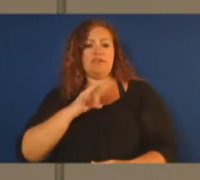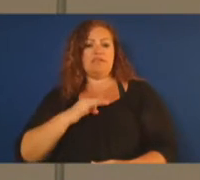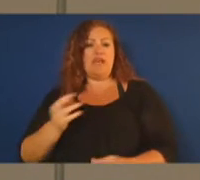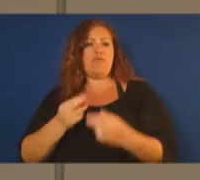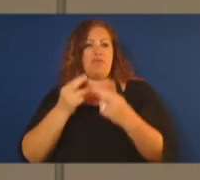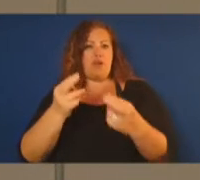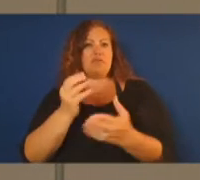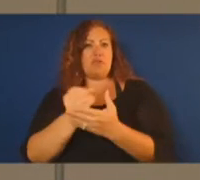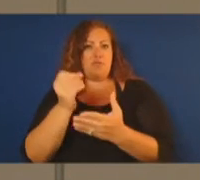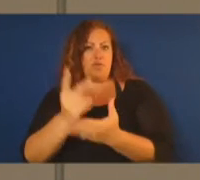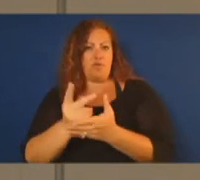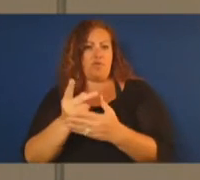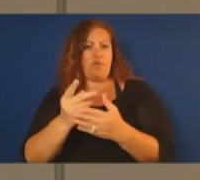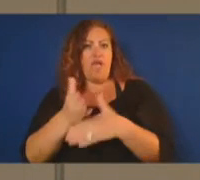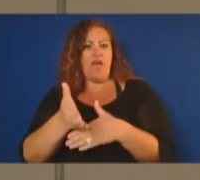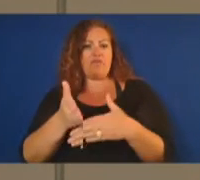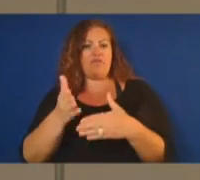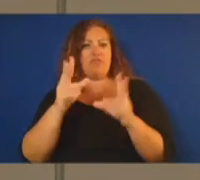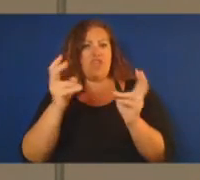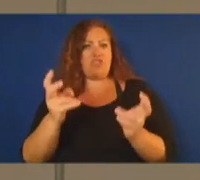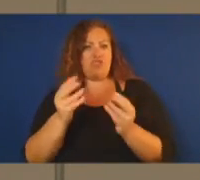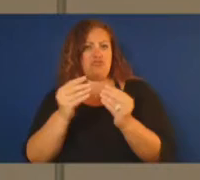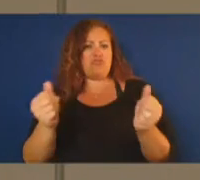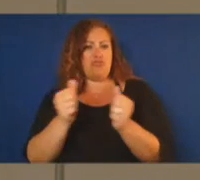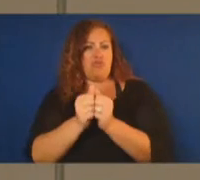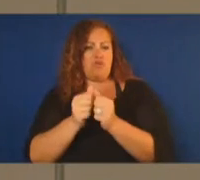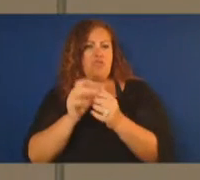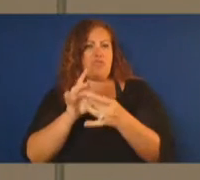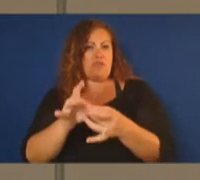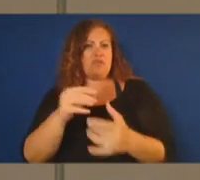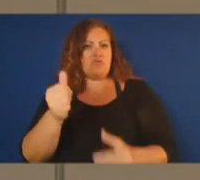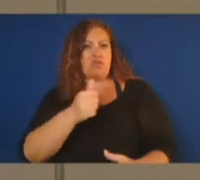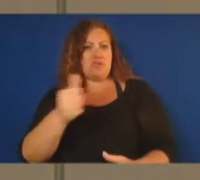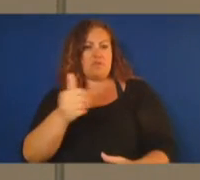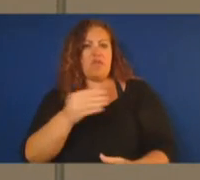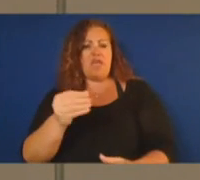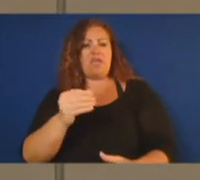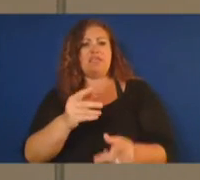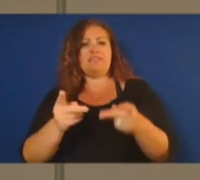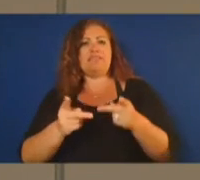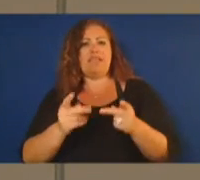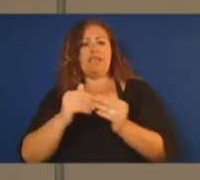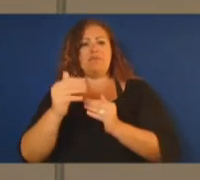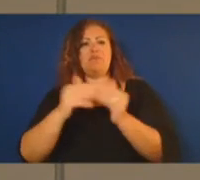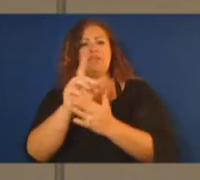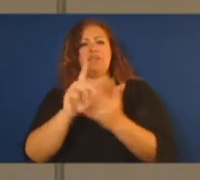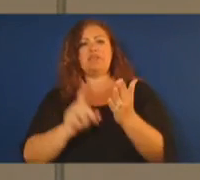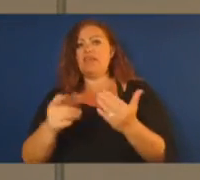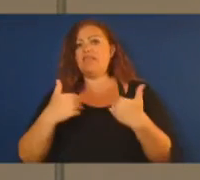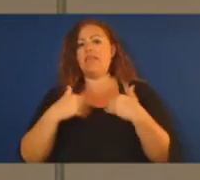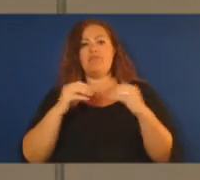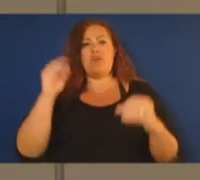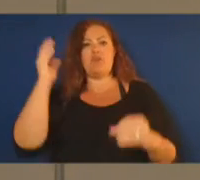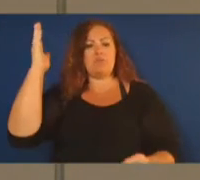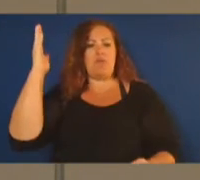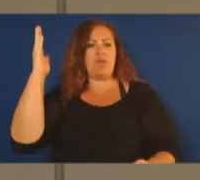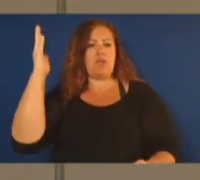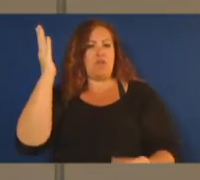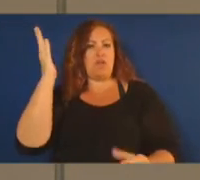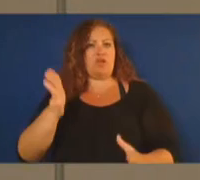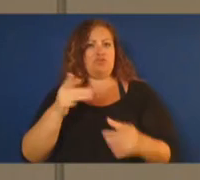upon resolution of outstanding issues related to transportation and site and building design there are no speakers in opposition so after staff's